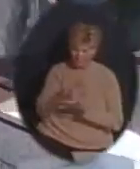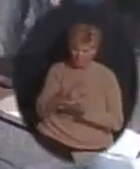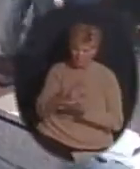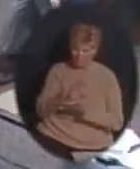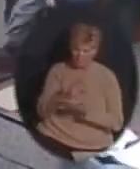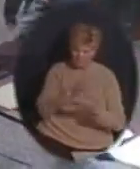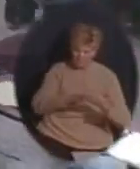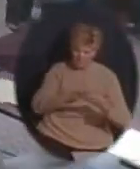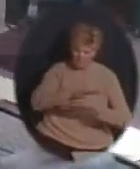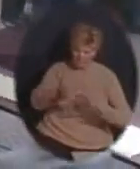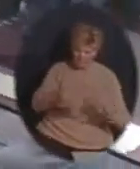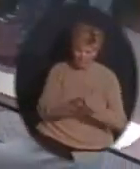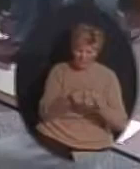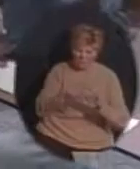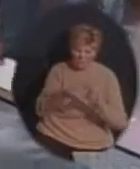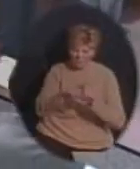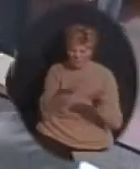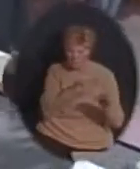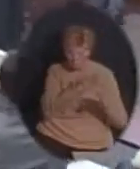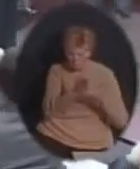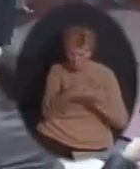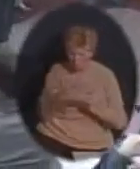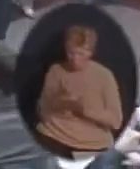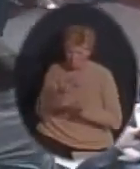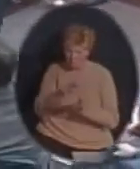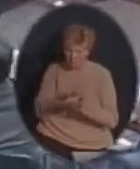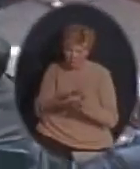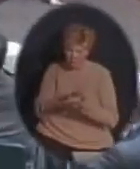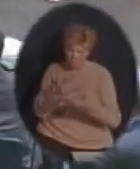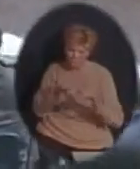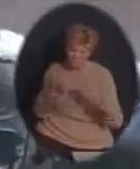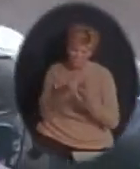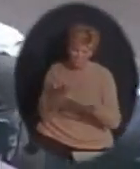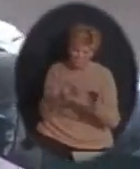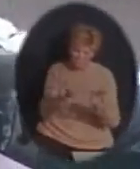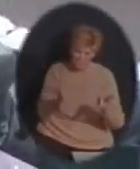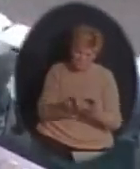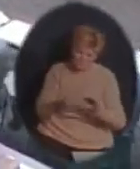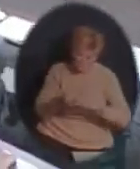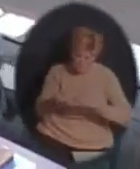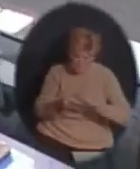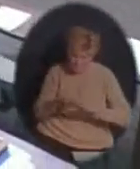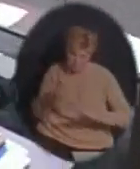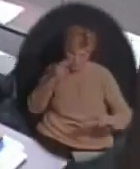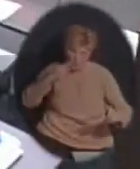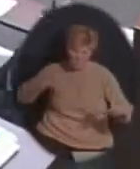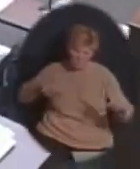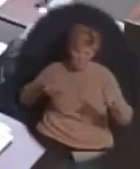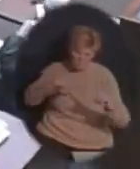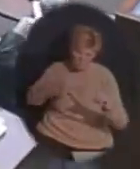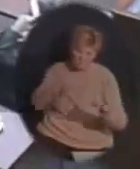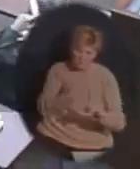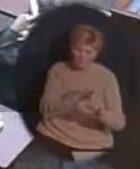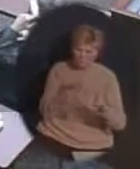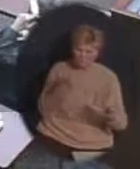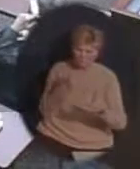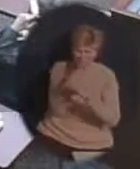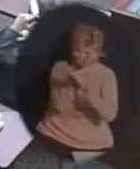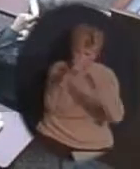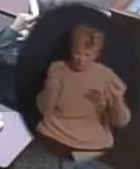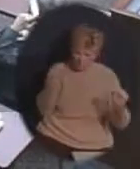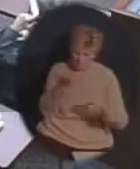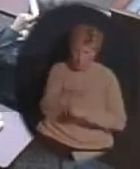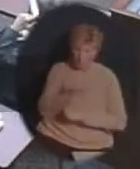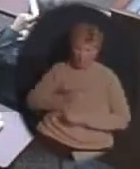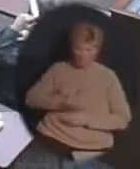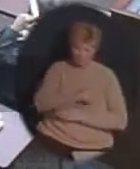learning, business, human resources, facilities and operations, and perspectives from the superintendent and the Board of Education.